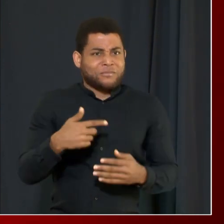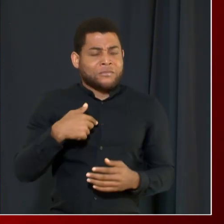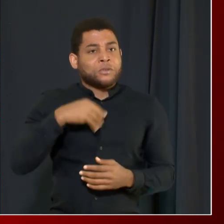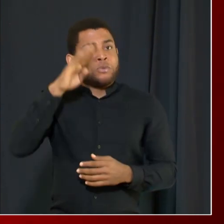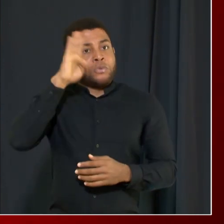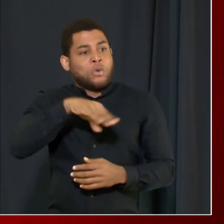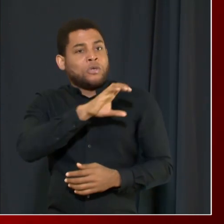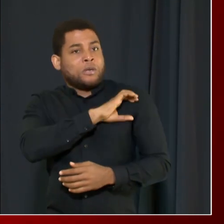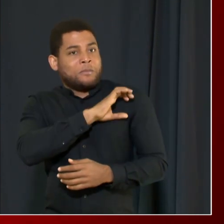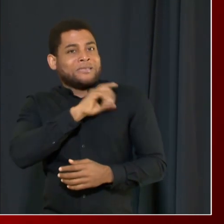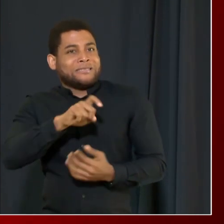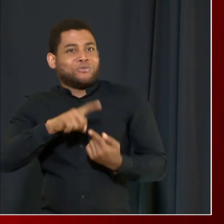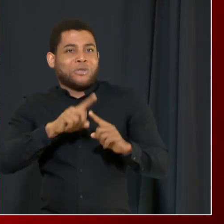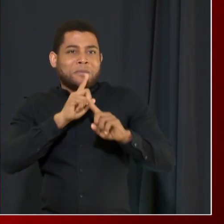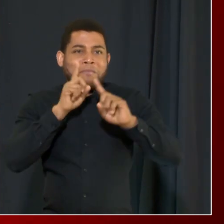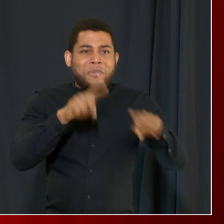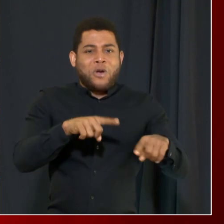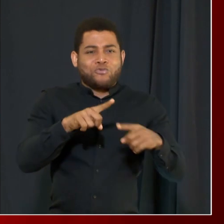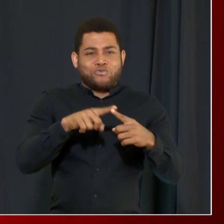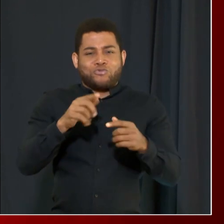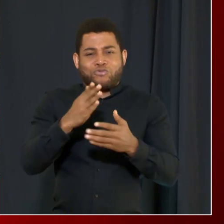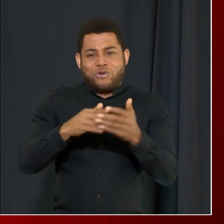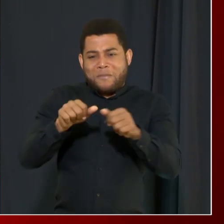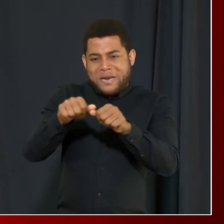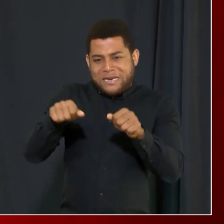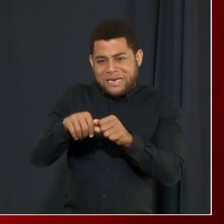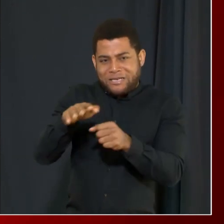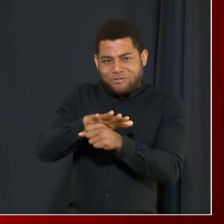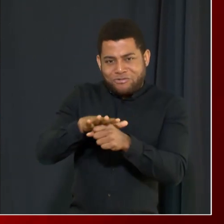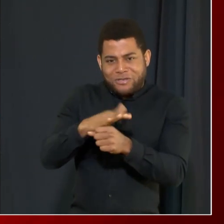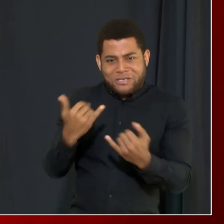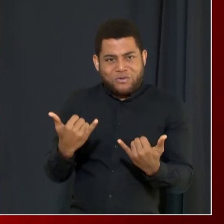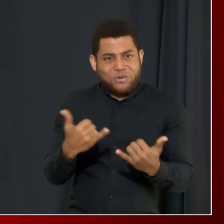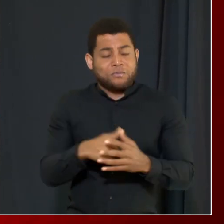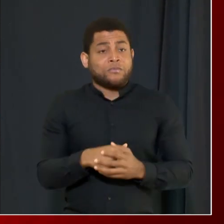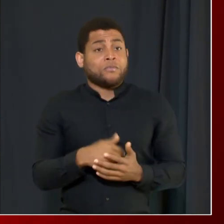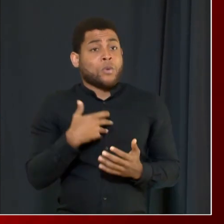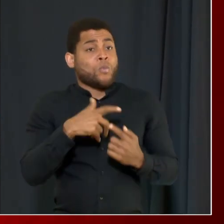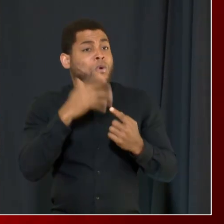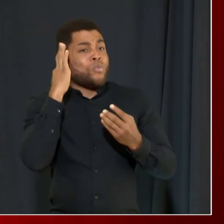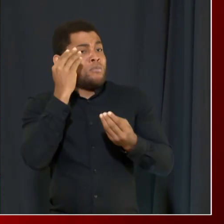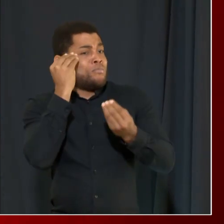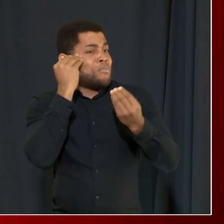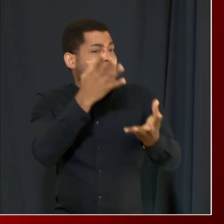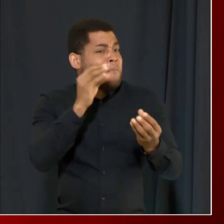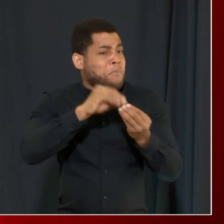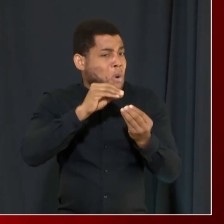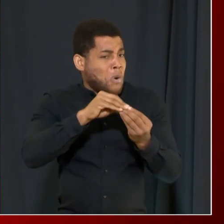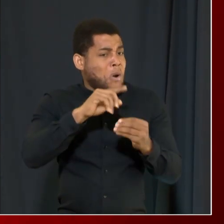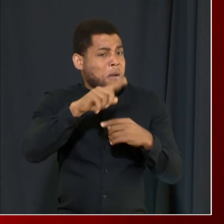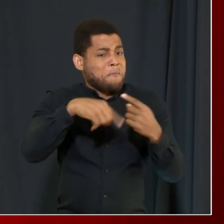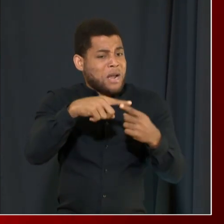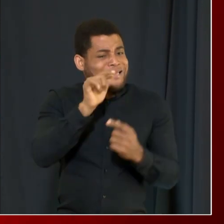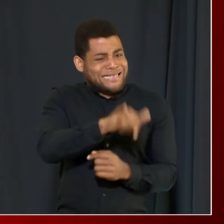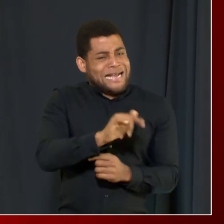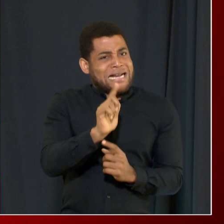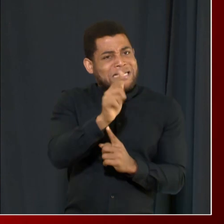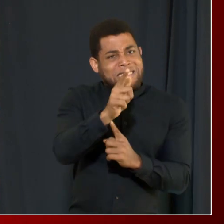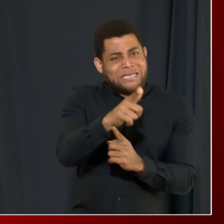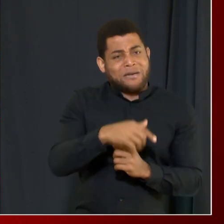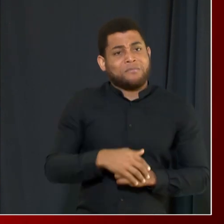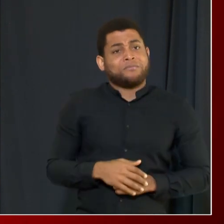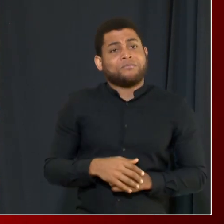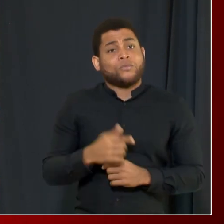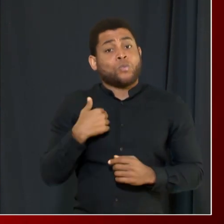respond to a scene, and she'll tell you a little bit about that as well. But we have some slides prepared that